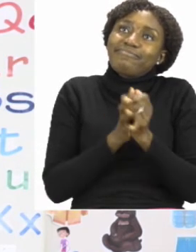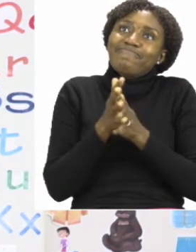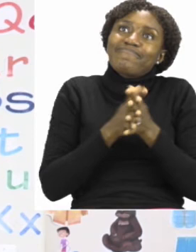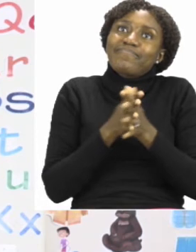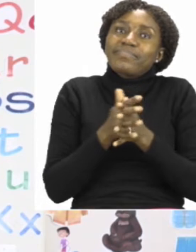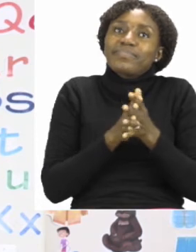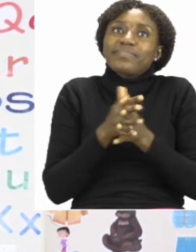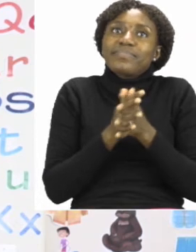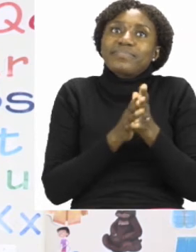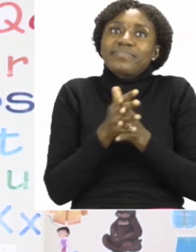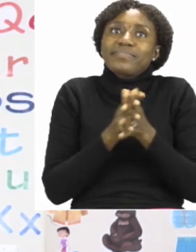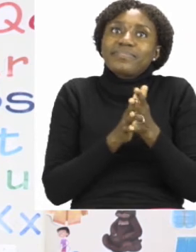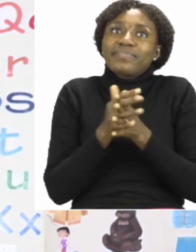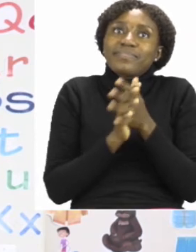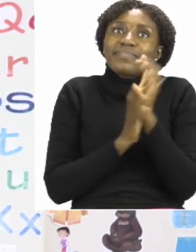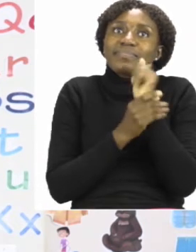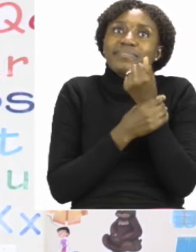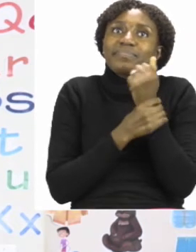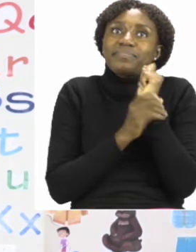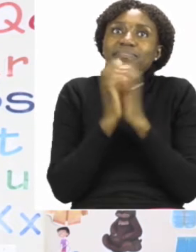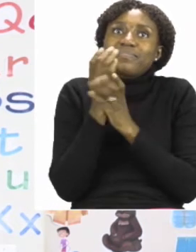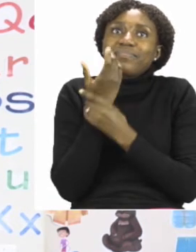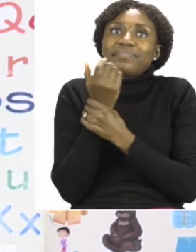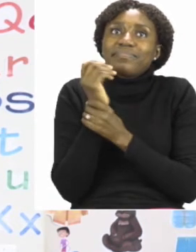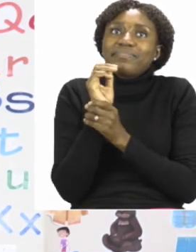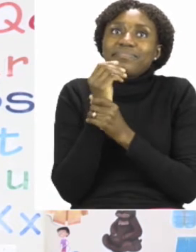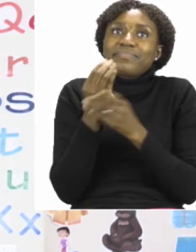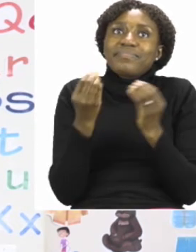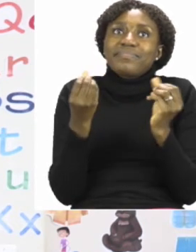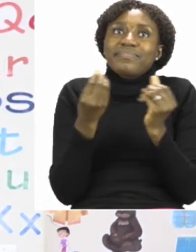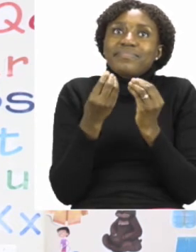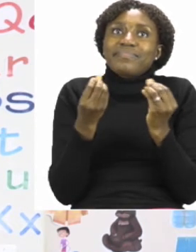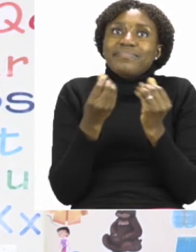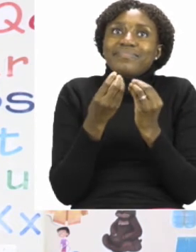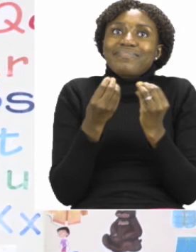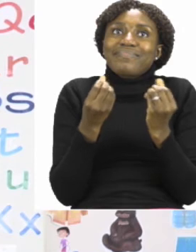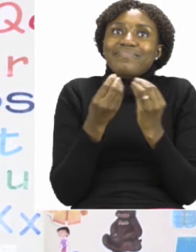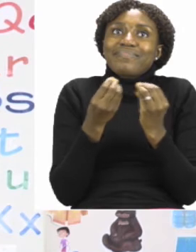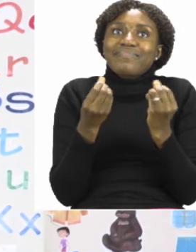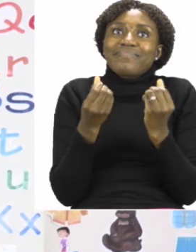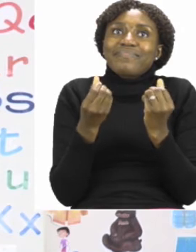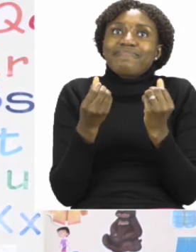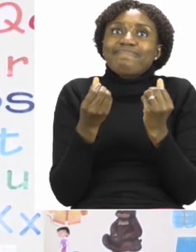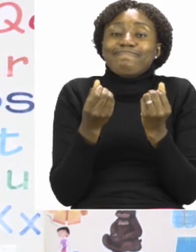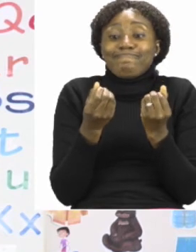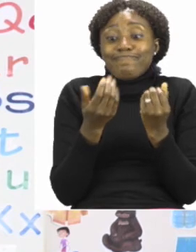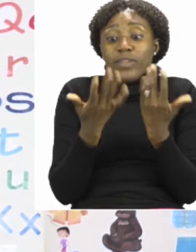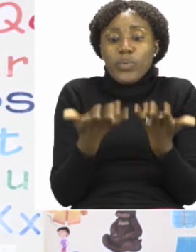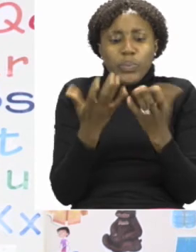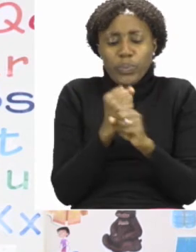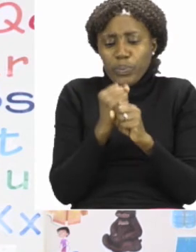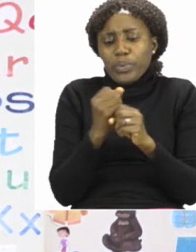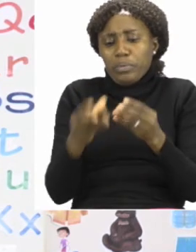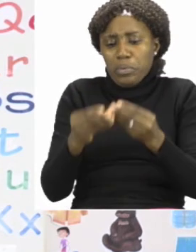between our fingers, on our wrists, and our fingertips too. Make sure your hands